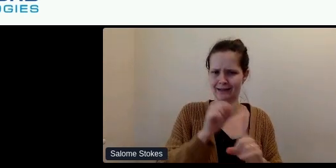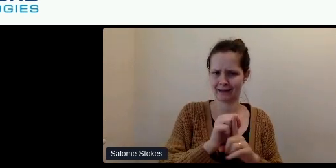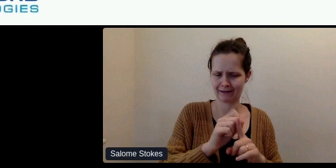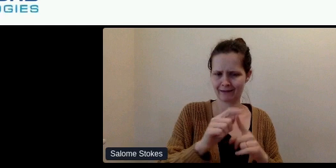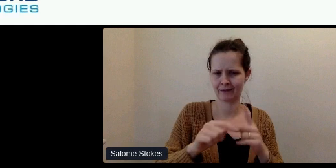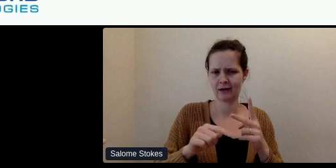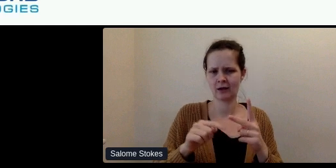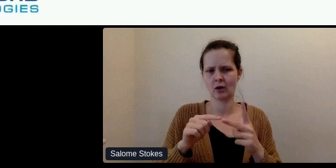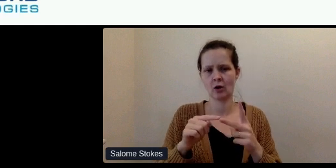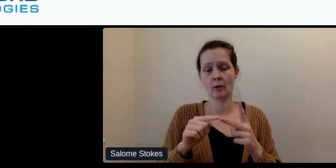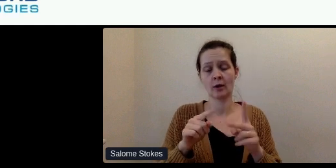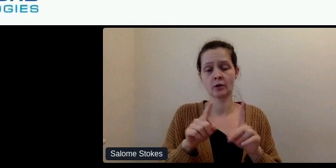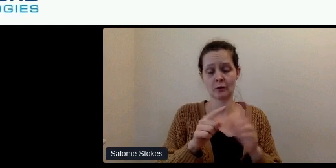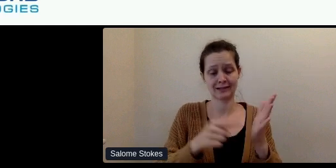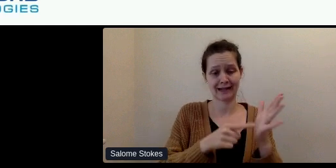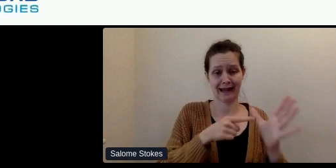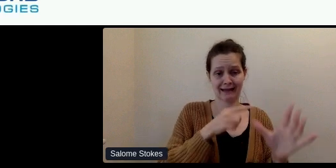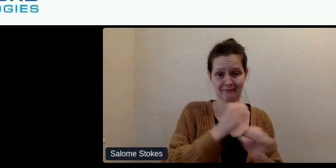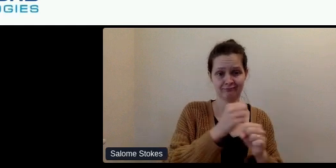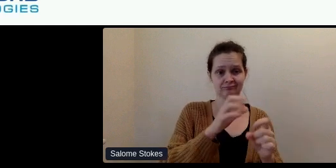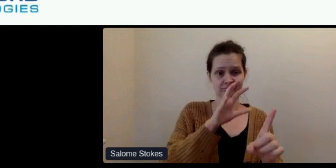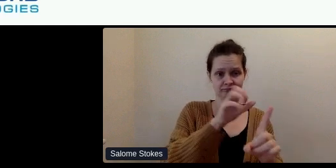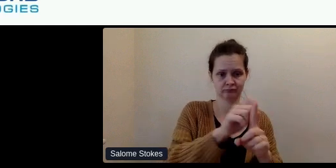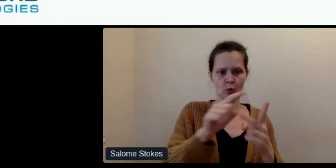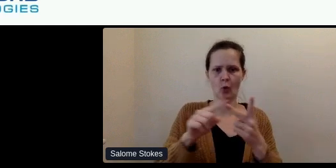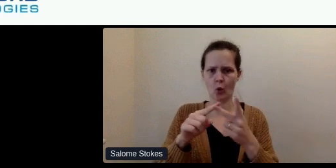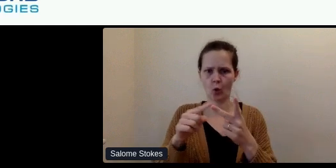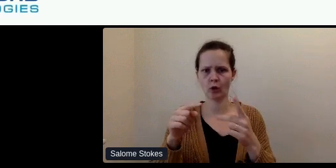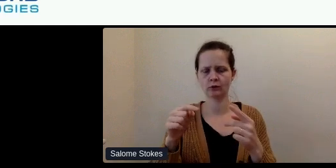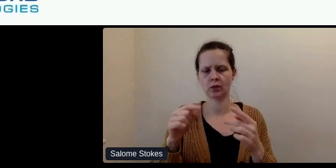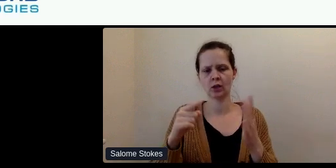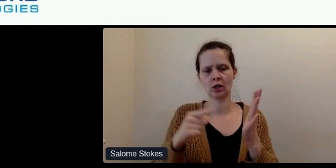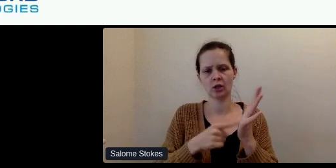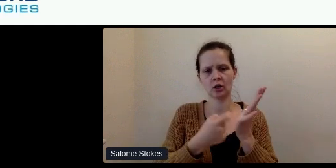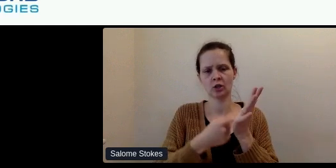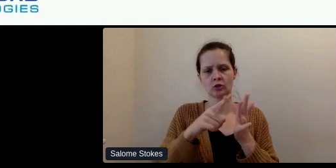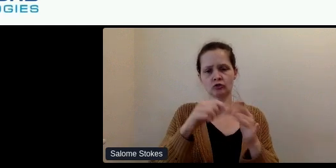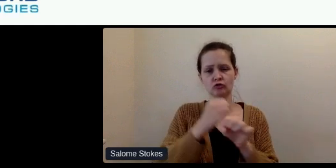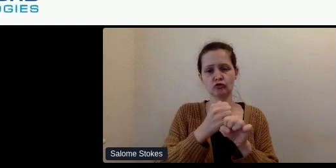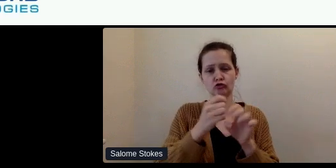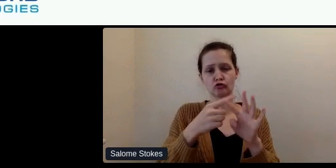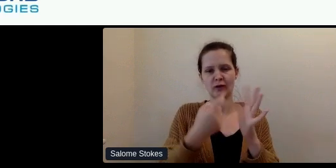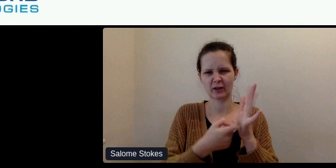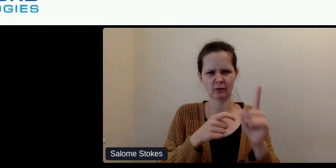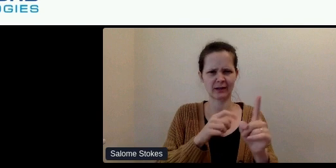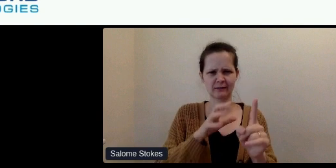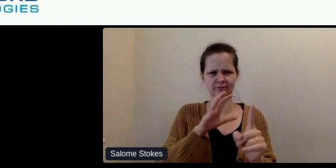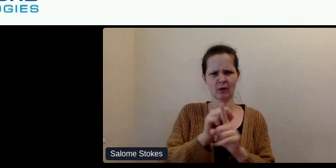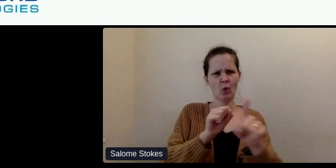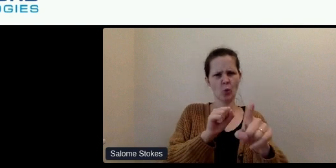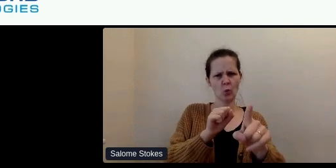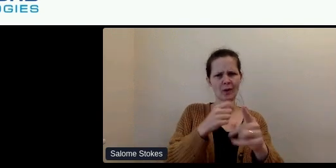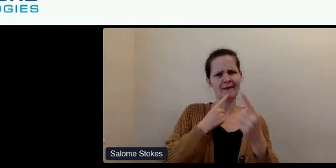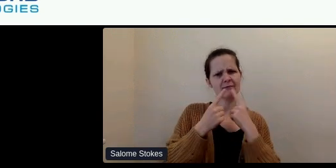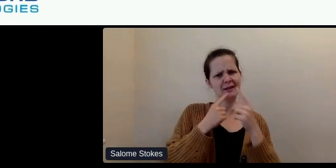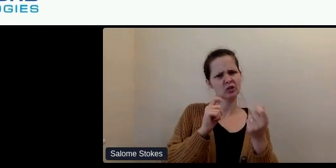that it can accommodate ebbs and flows of information in a document. It can accommodate changes in a